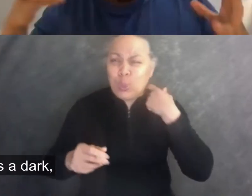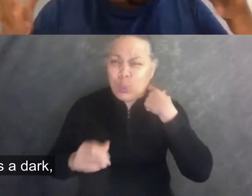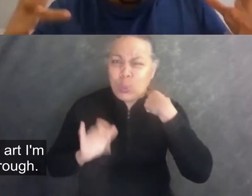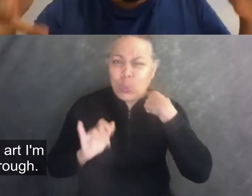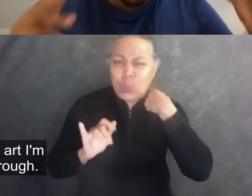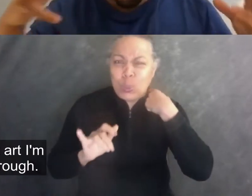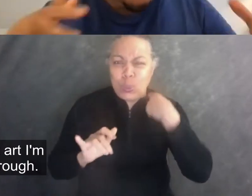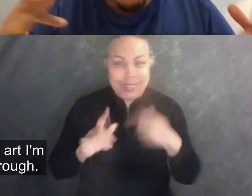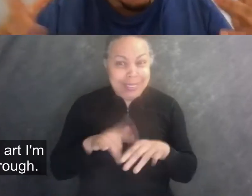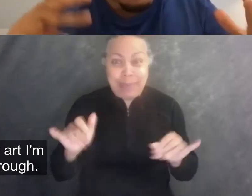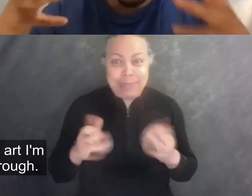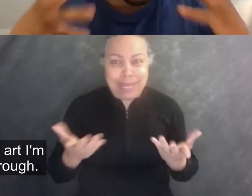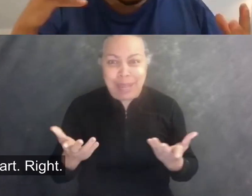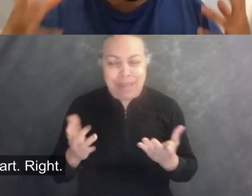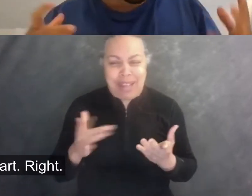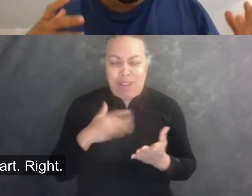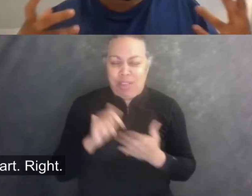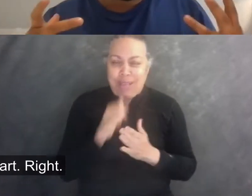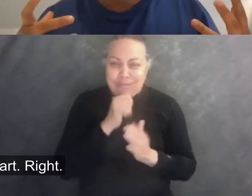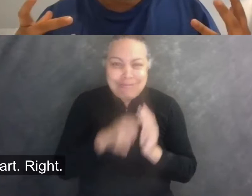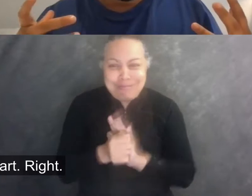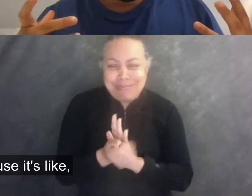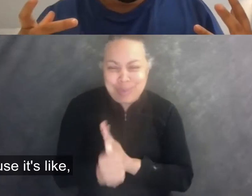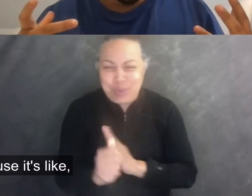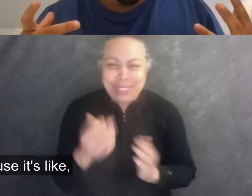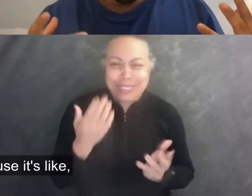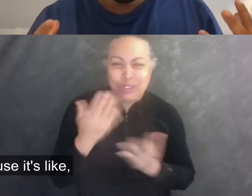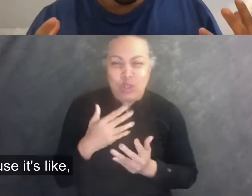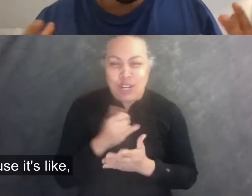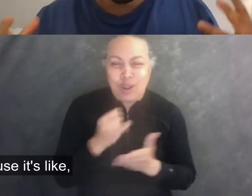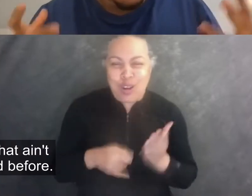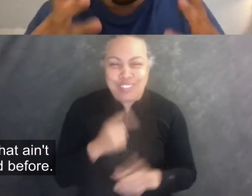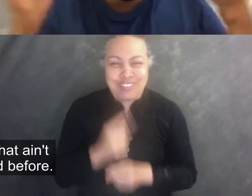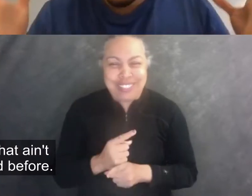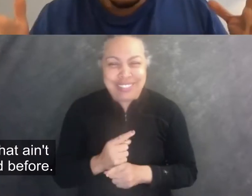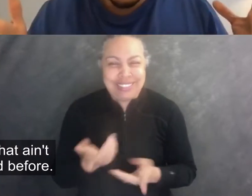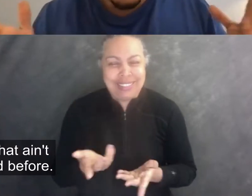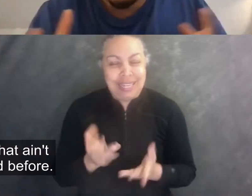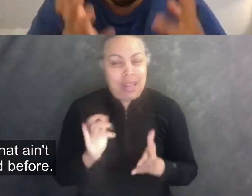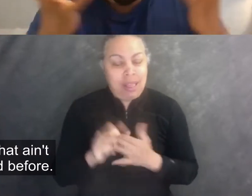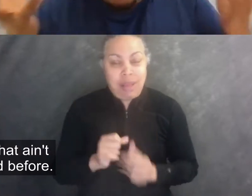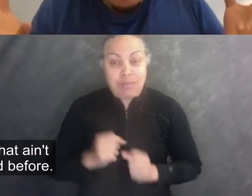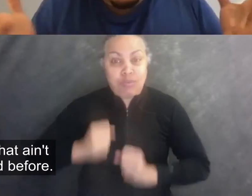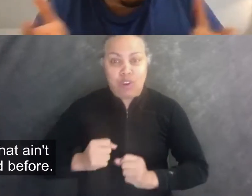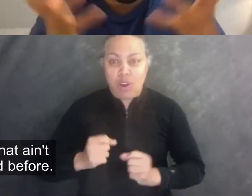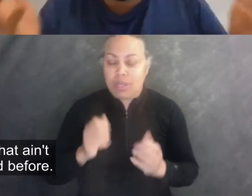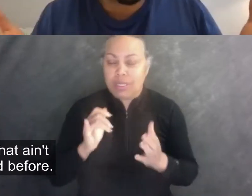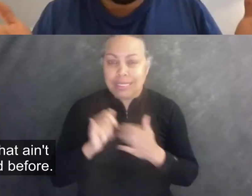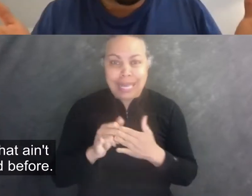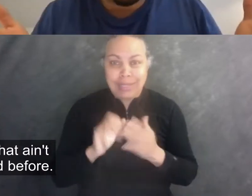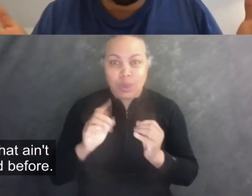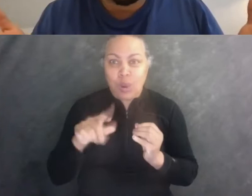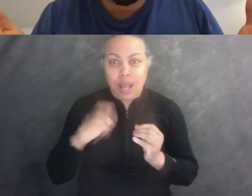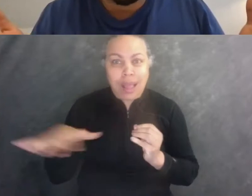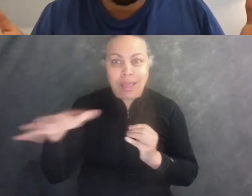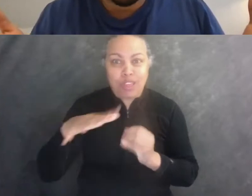the dark art I'm touching. Dark art, right. Because it's like, that's a place that ain't nobody touched